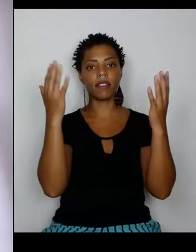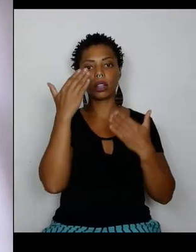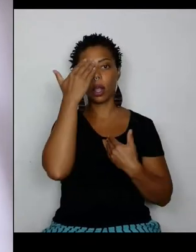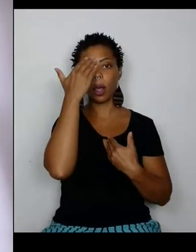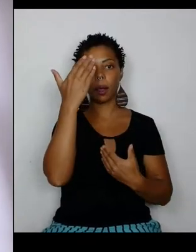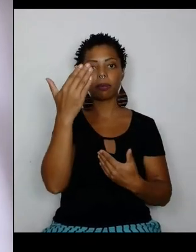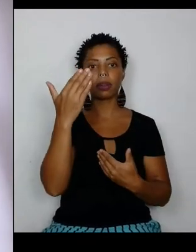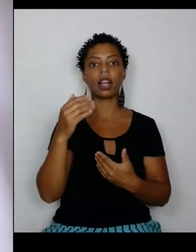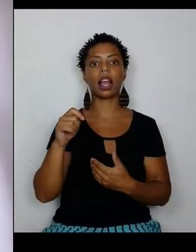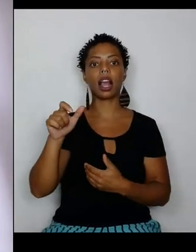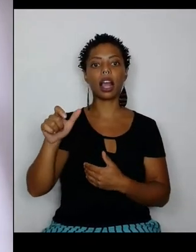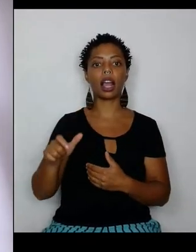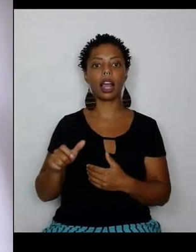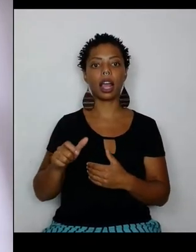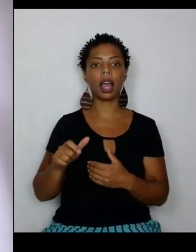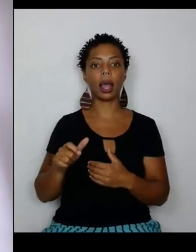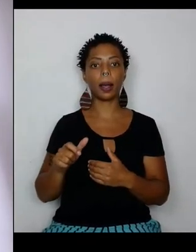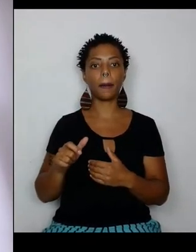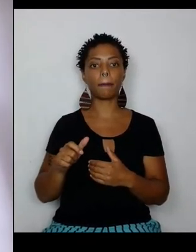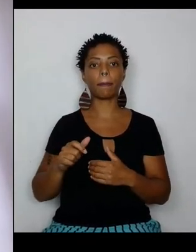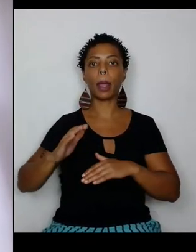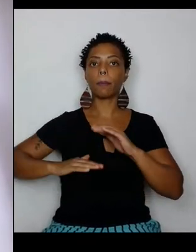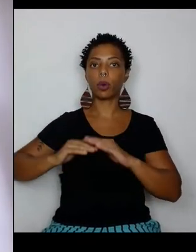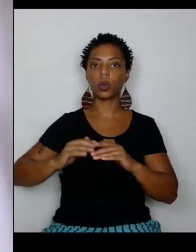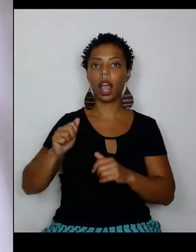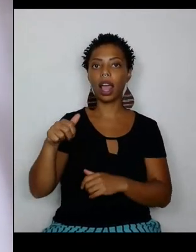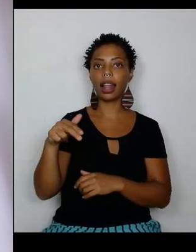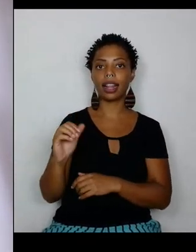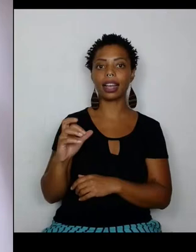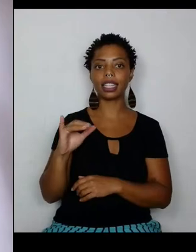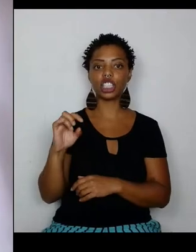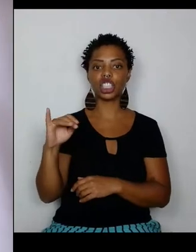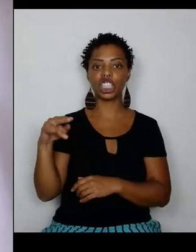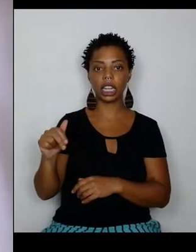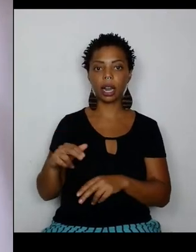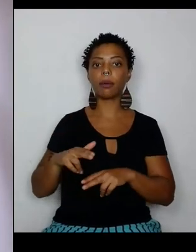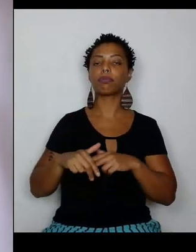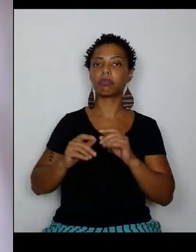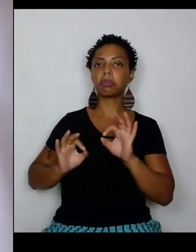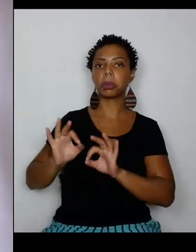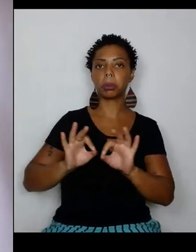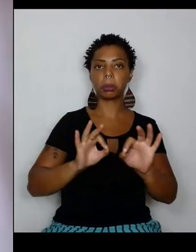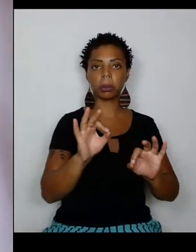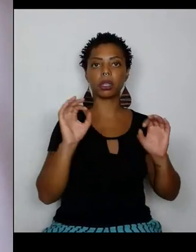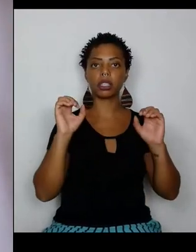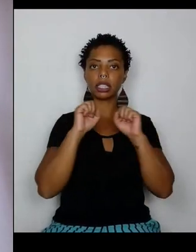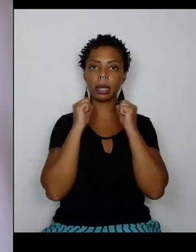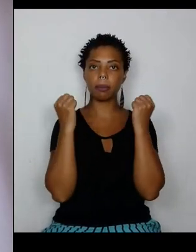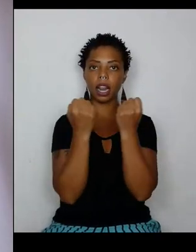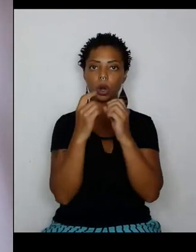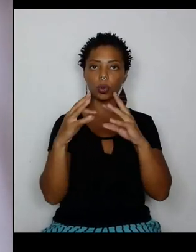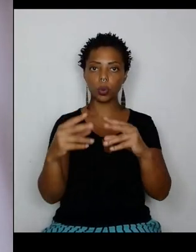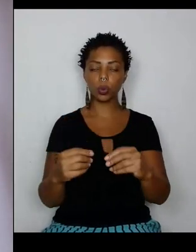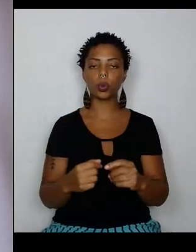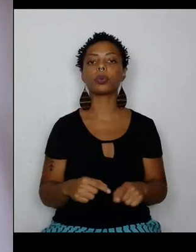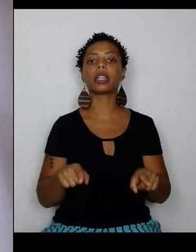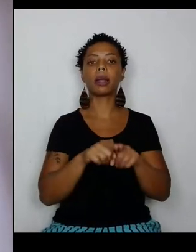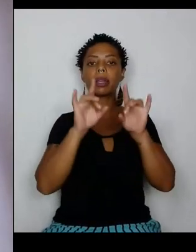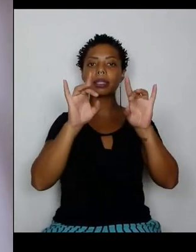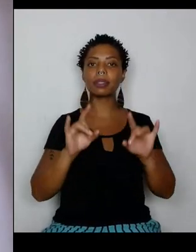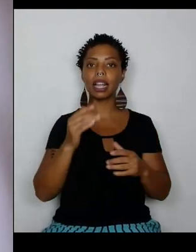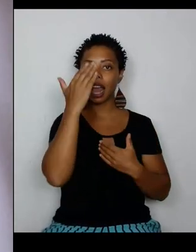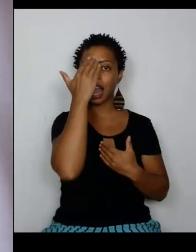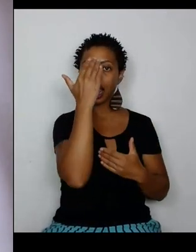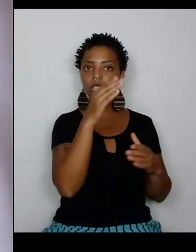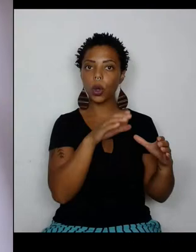you to our producer anna cristina for having worked on this seminar i want to